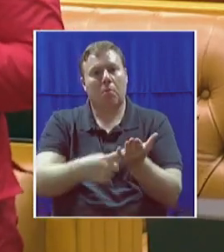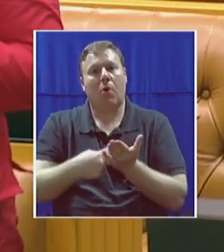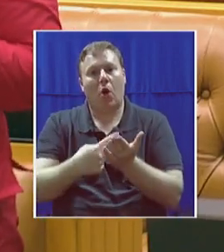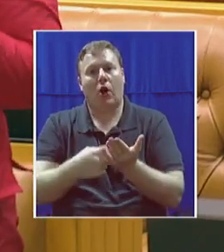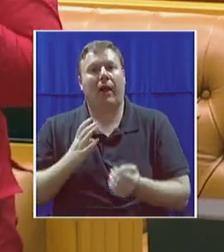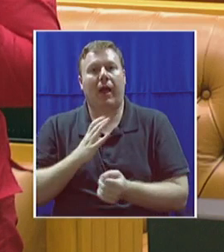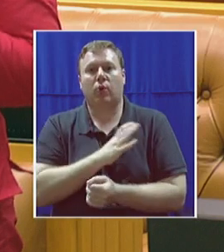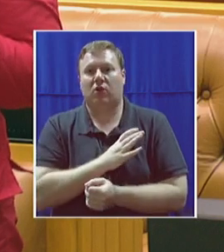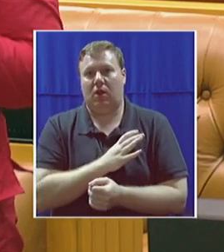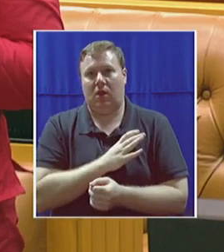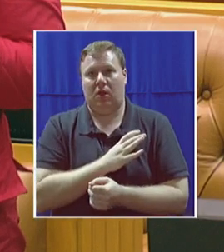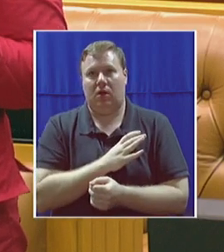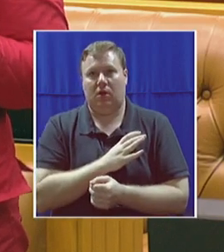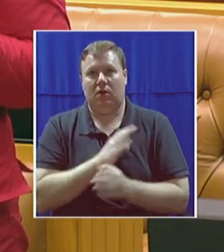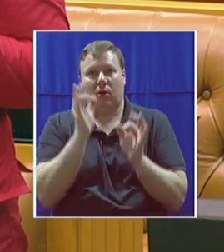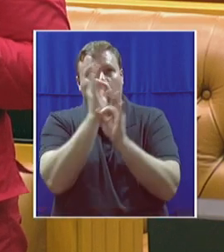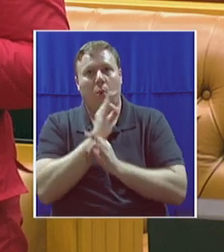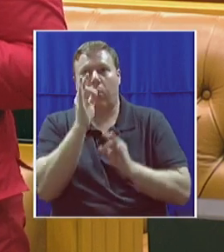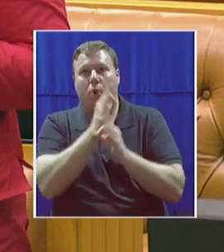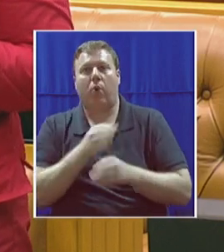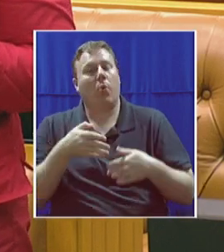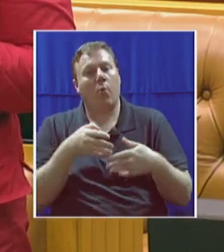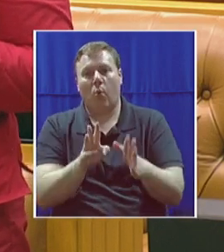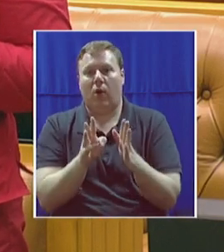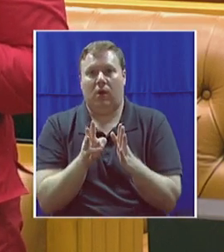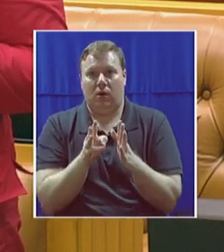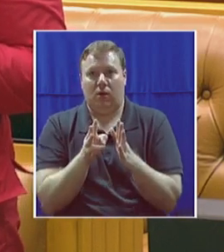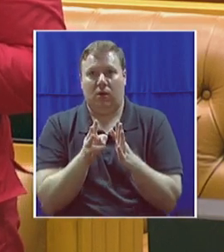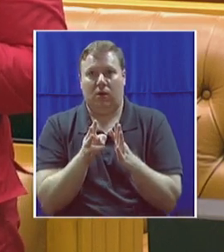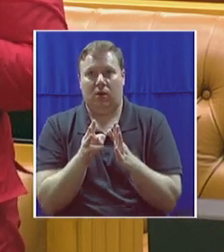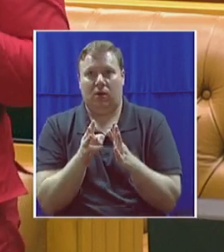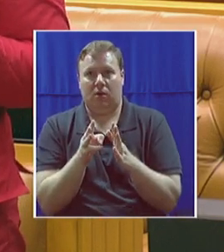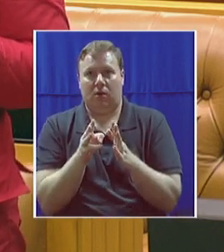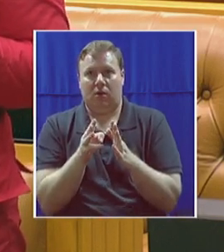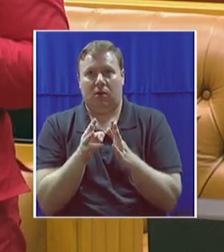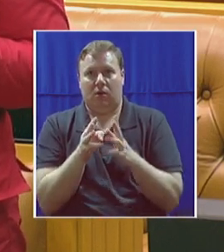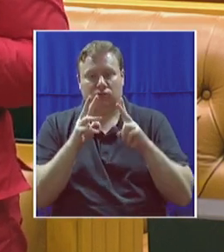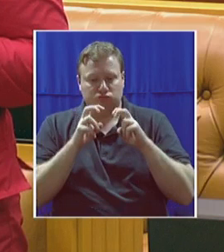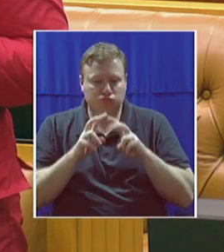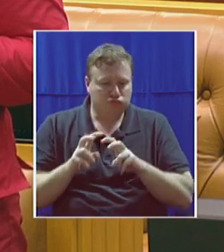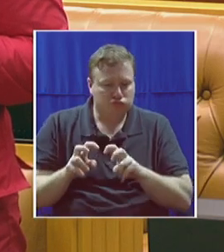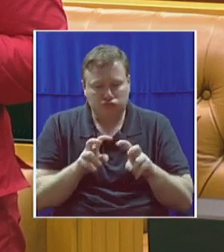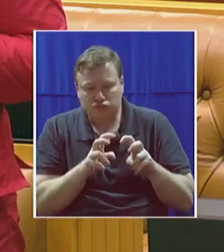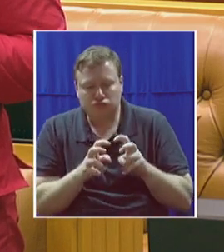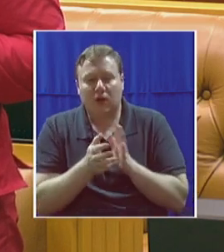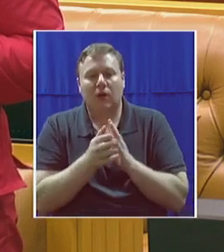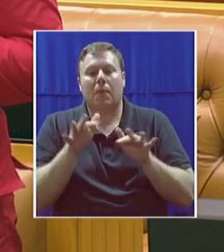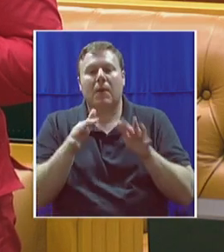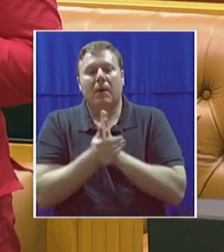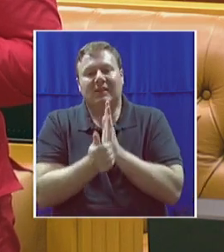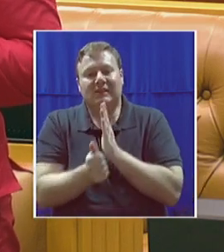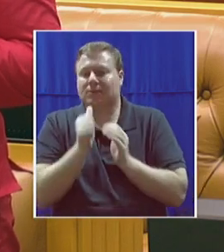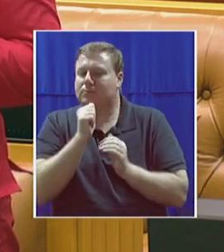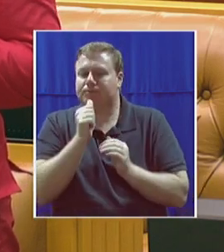have no mechanisms to detect exploitation of unskilled labor